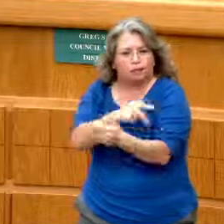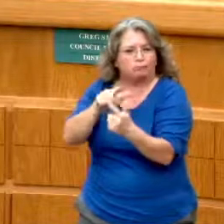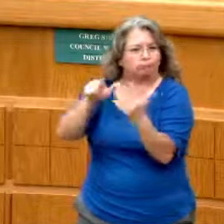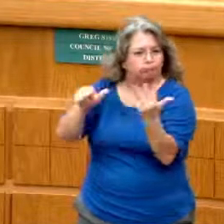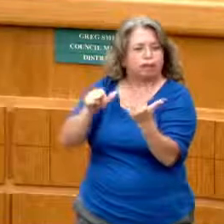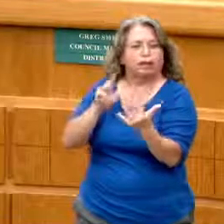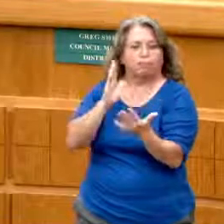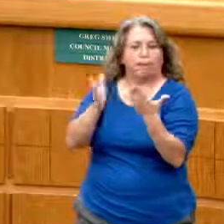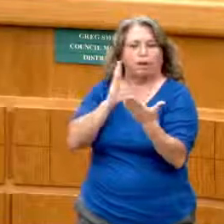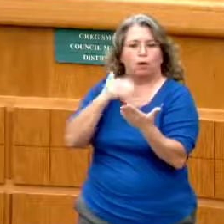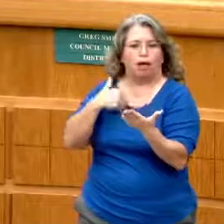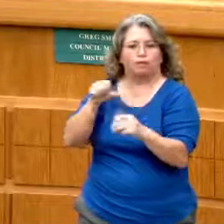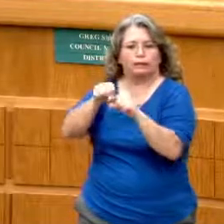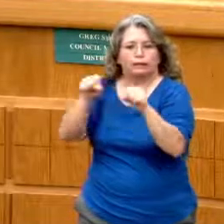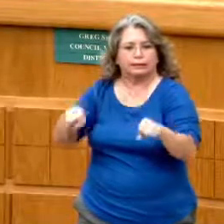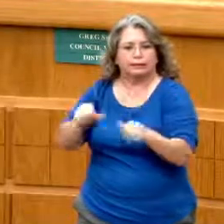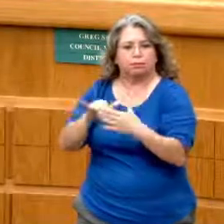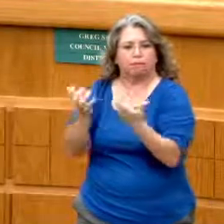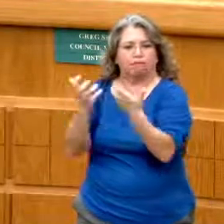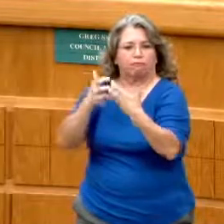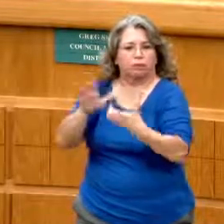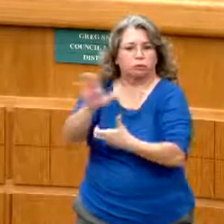Our website,